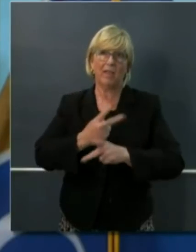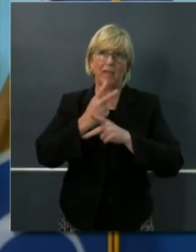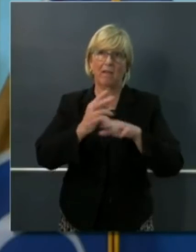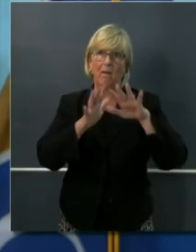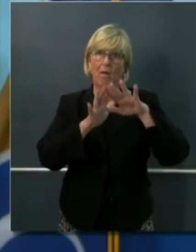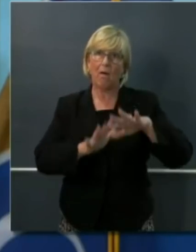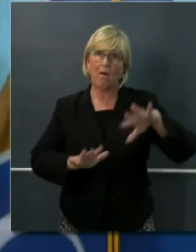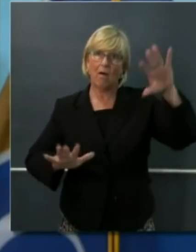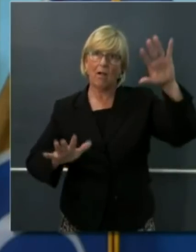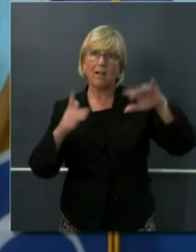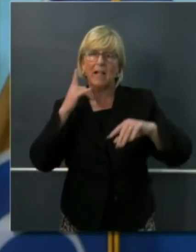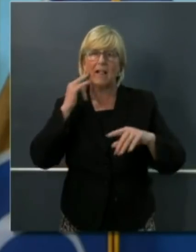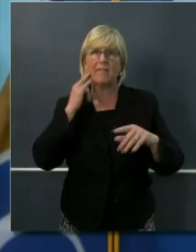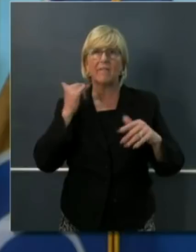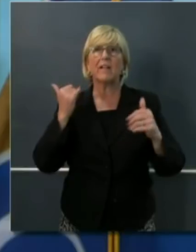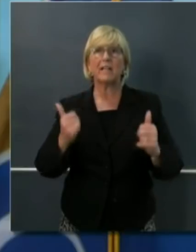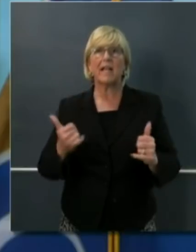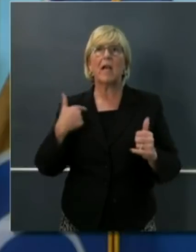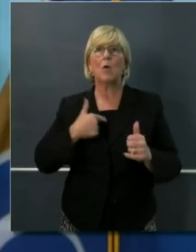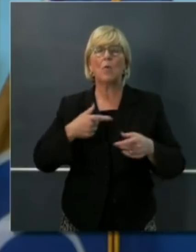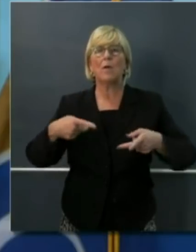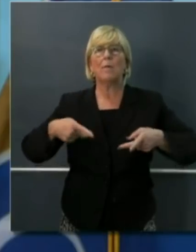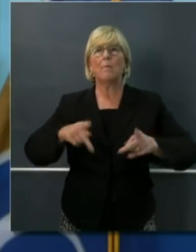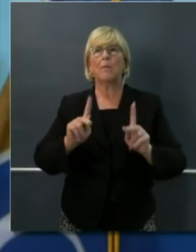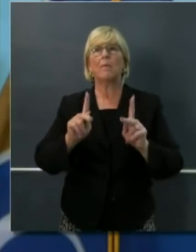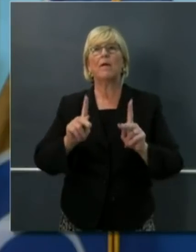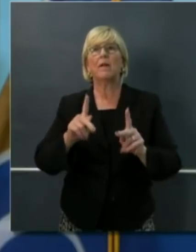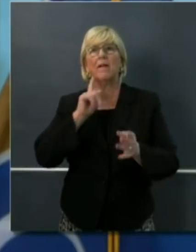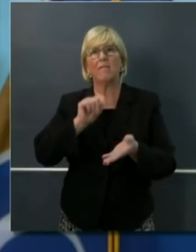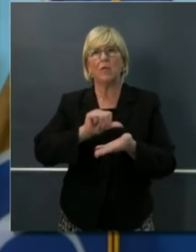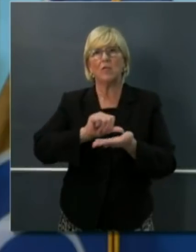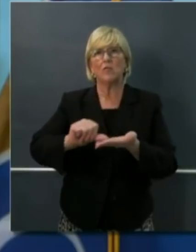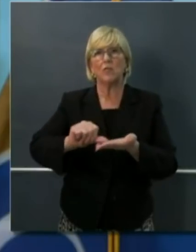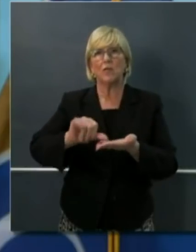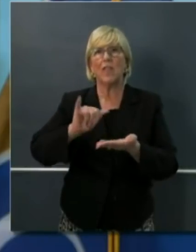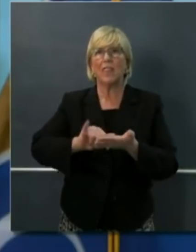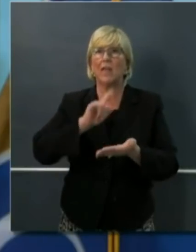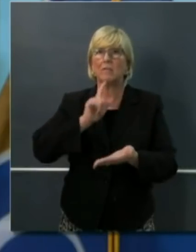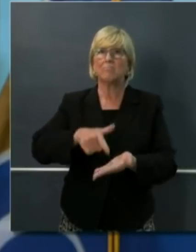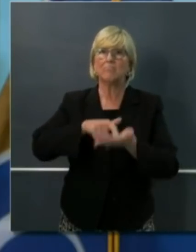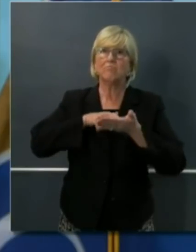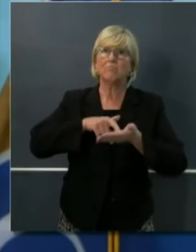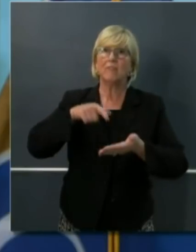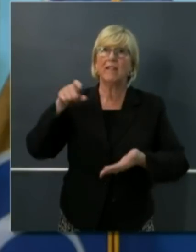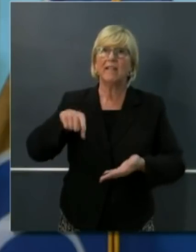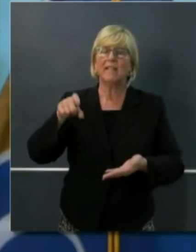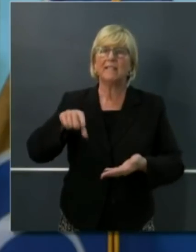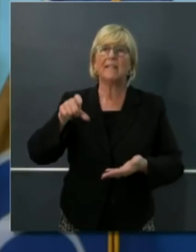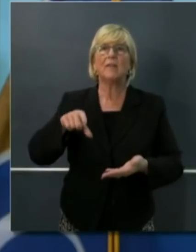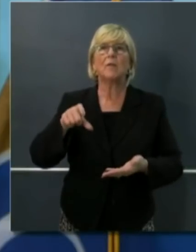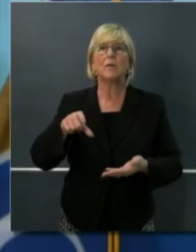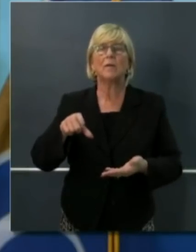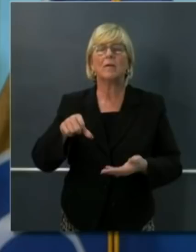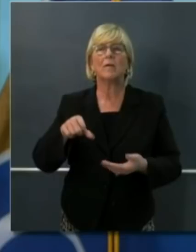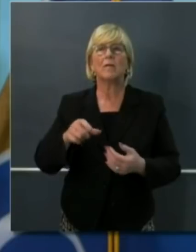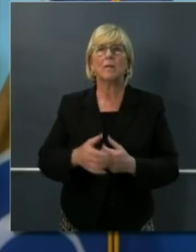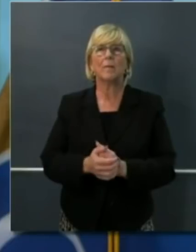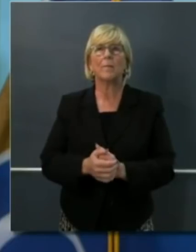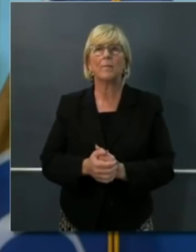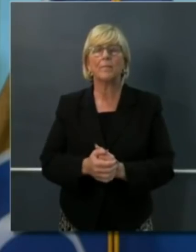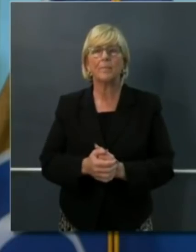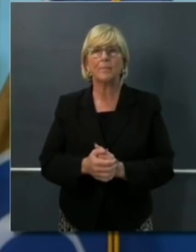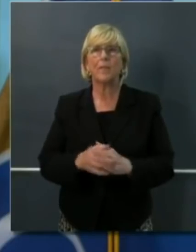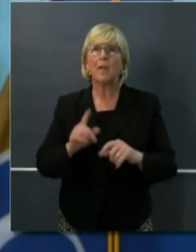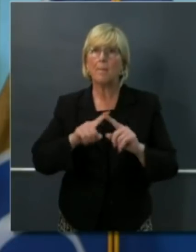schedule surgeries that are necessary but do, again, require more traditional